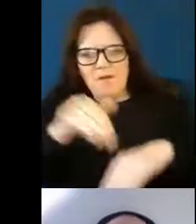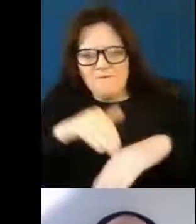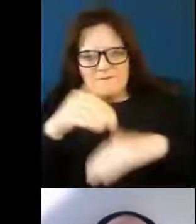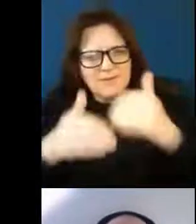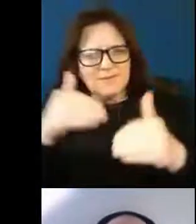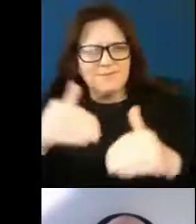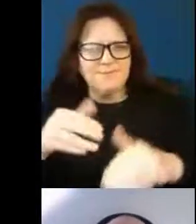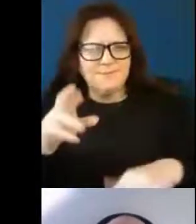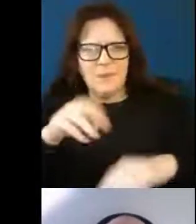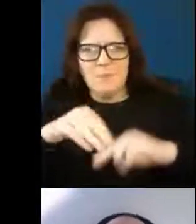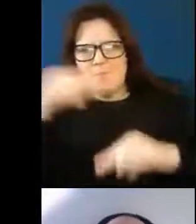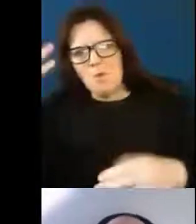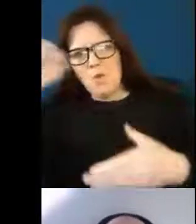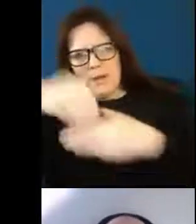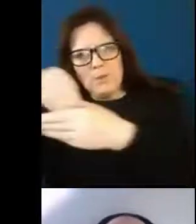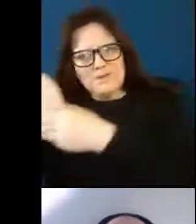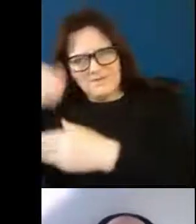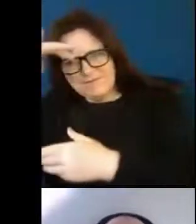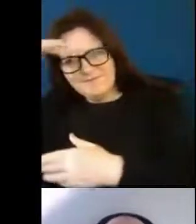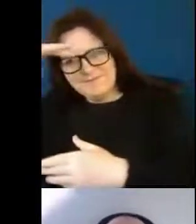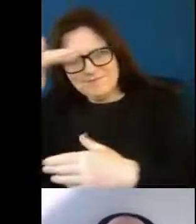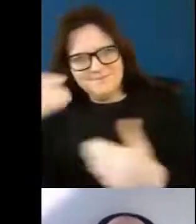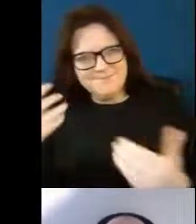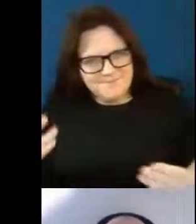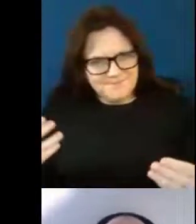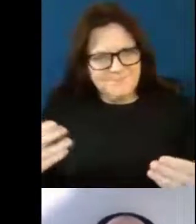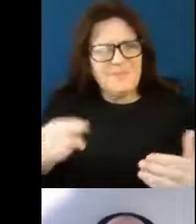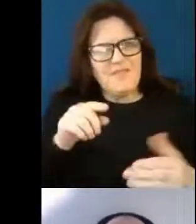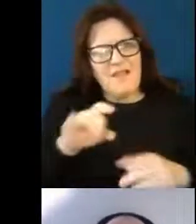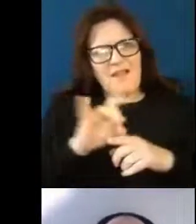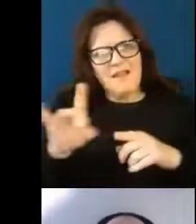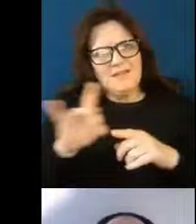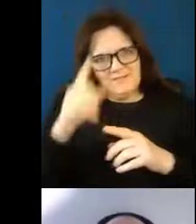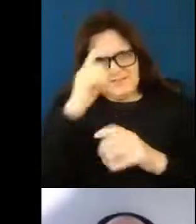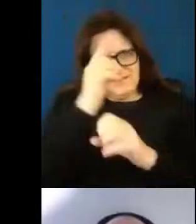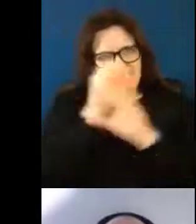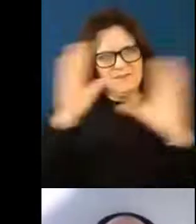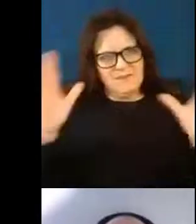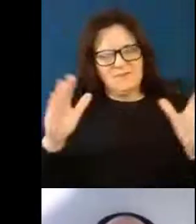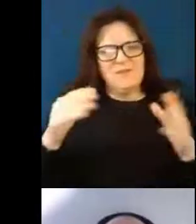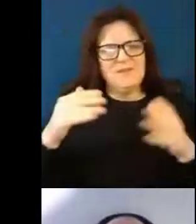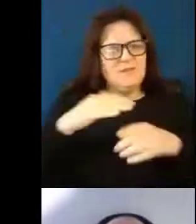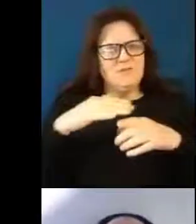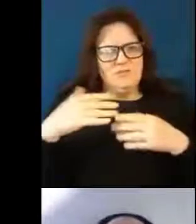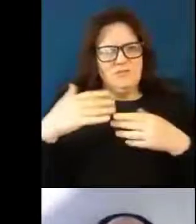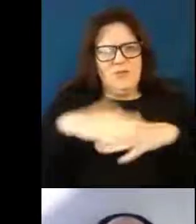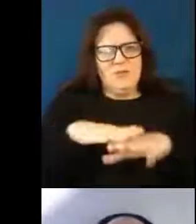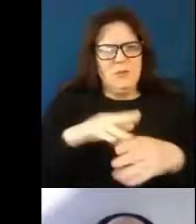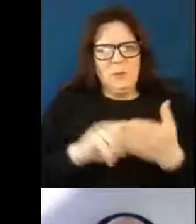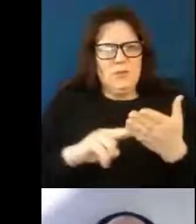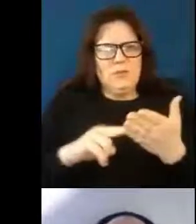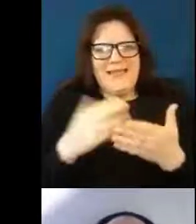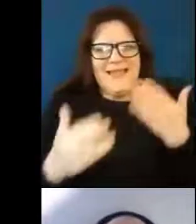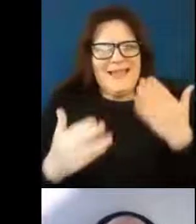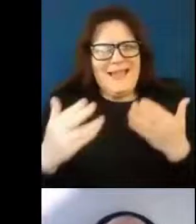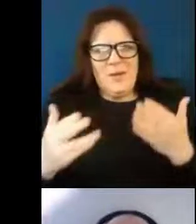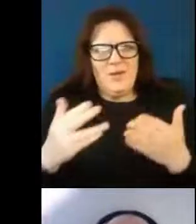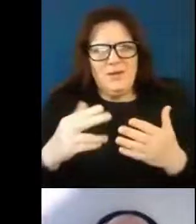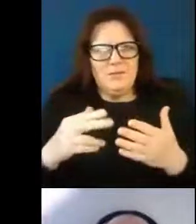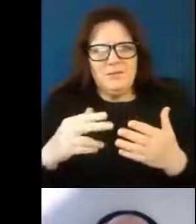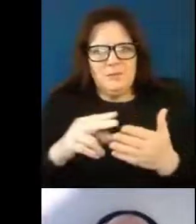and more inclusively. And that kind of concept then spread to the use of tools and how we